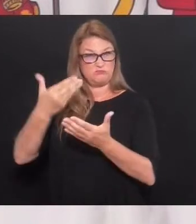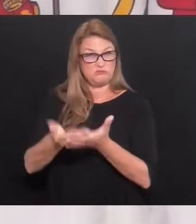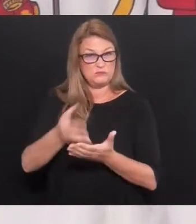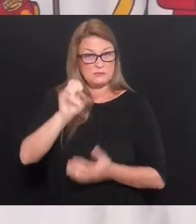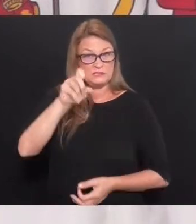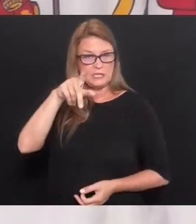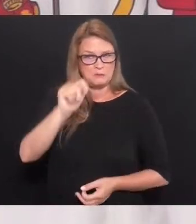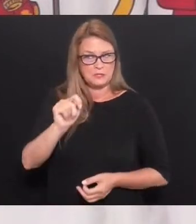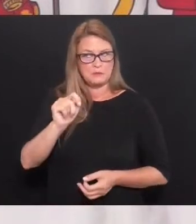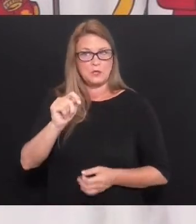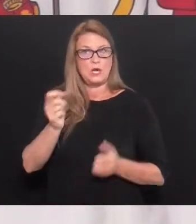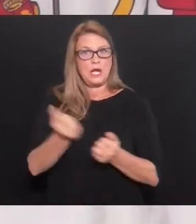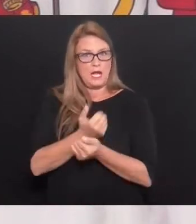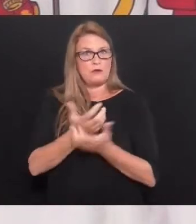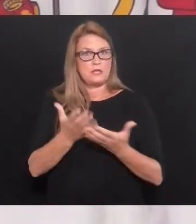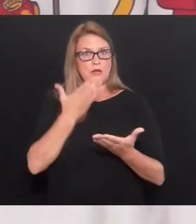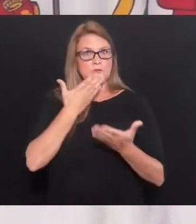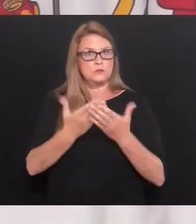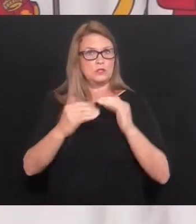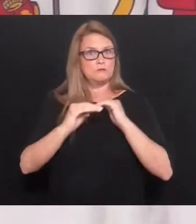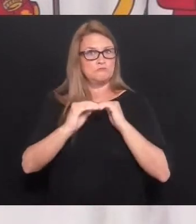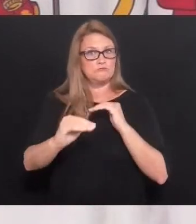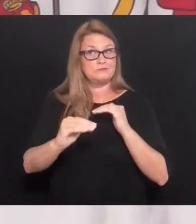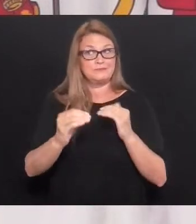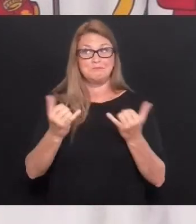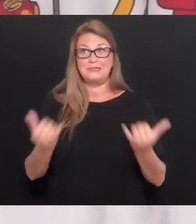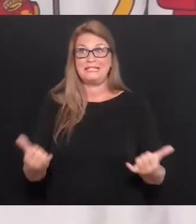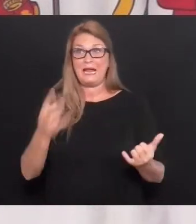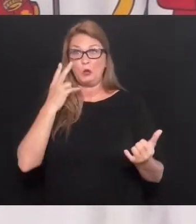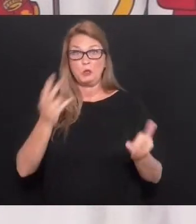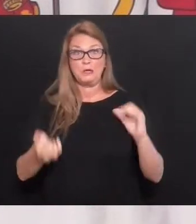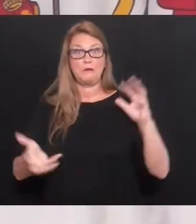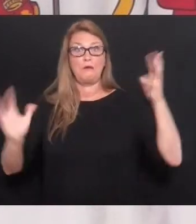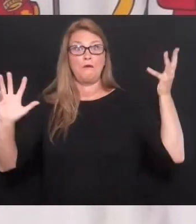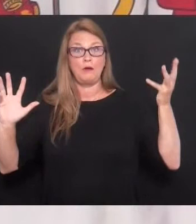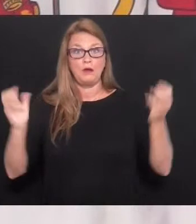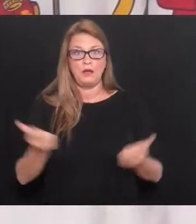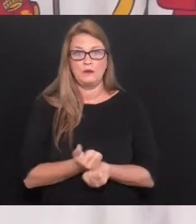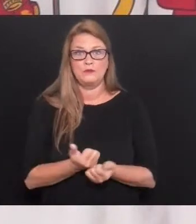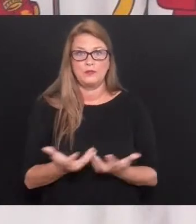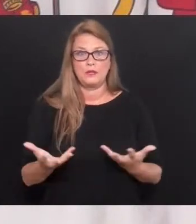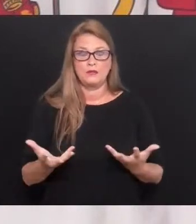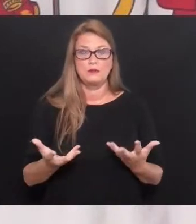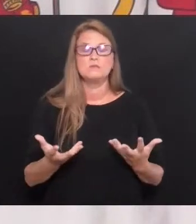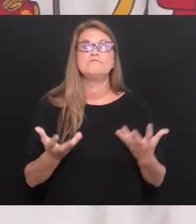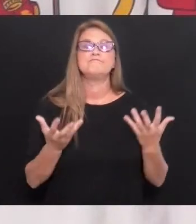good ground. And lo and behold, look what's happened. Now, with all of that,